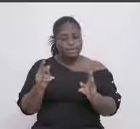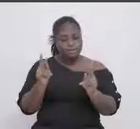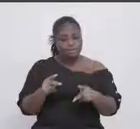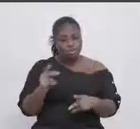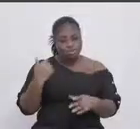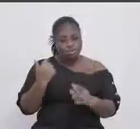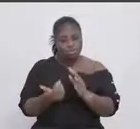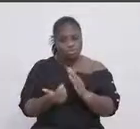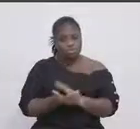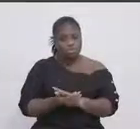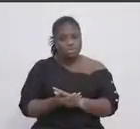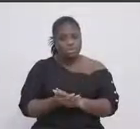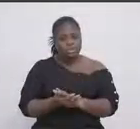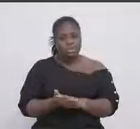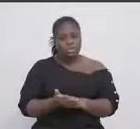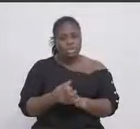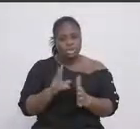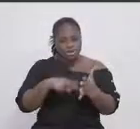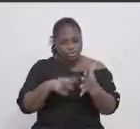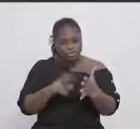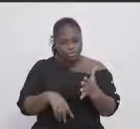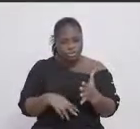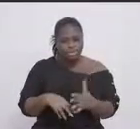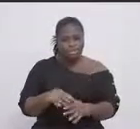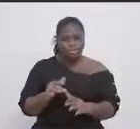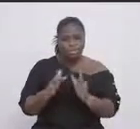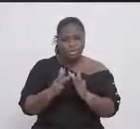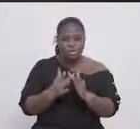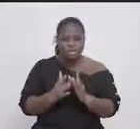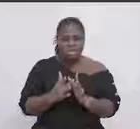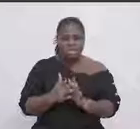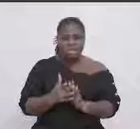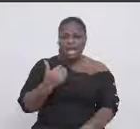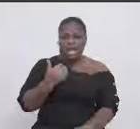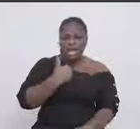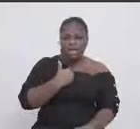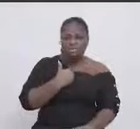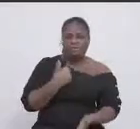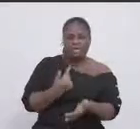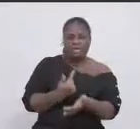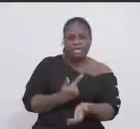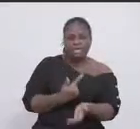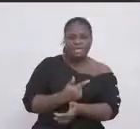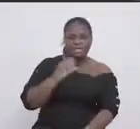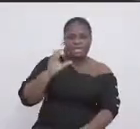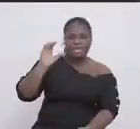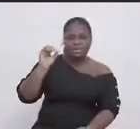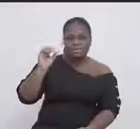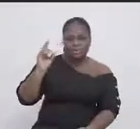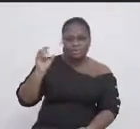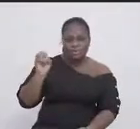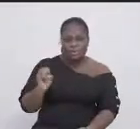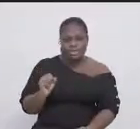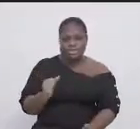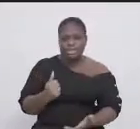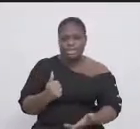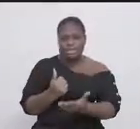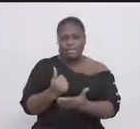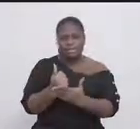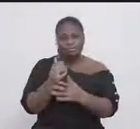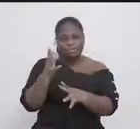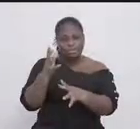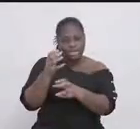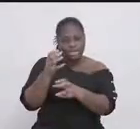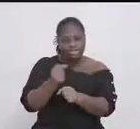to be. And I read online that there was a coding class called Ghana Code Club, which would really help me achieve my goals